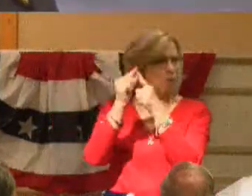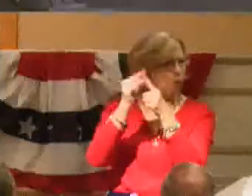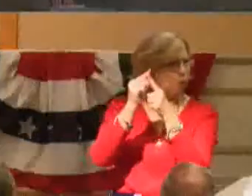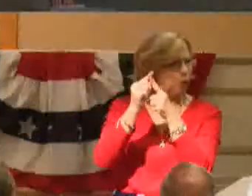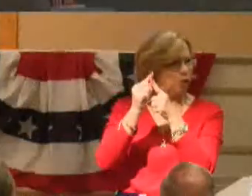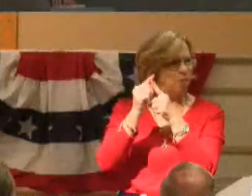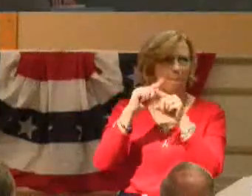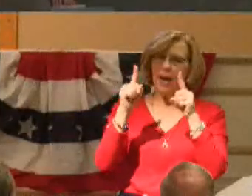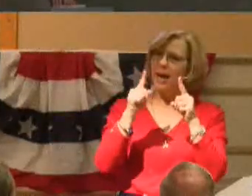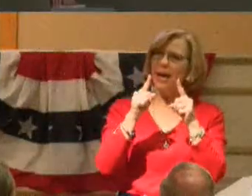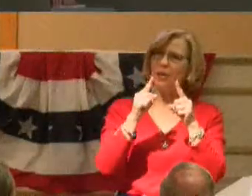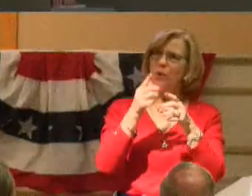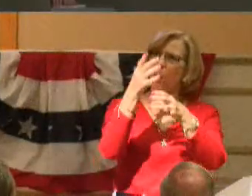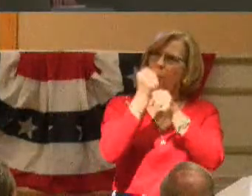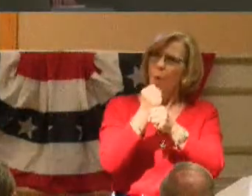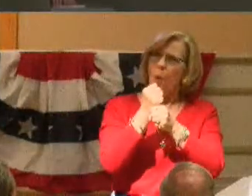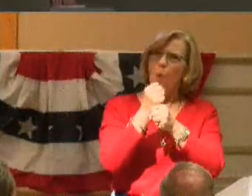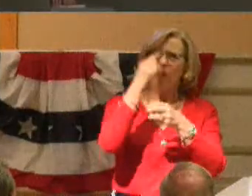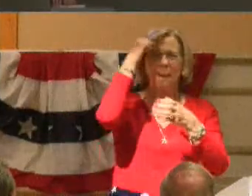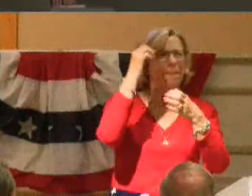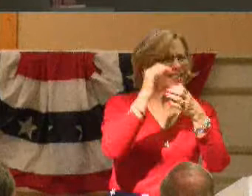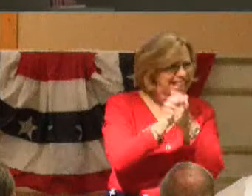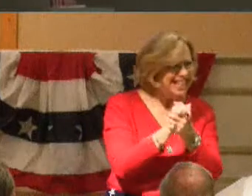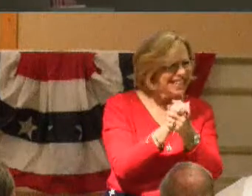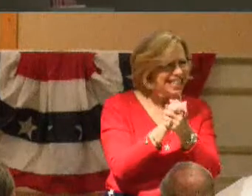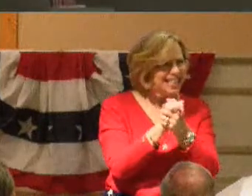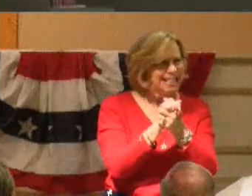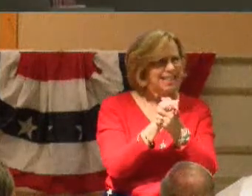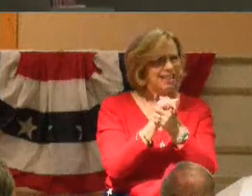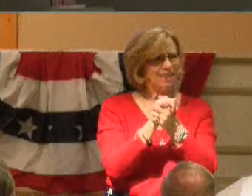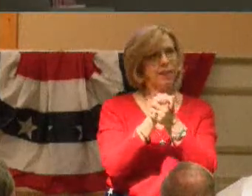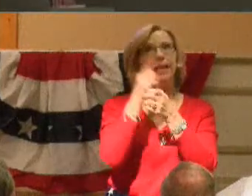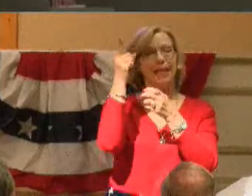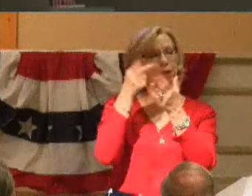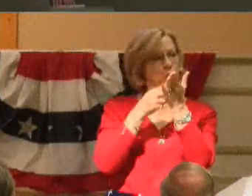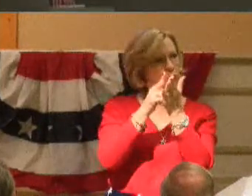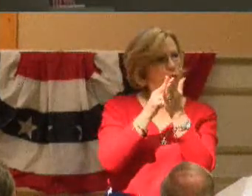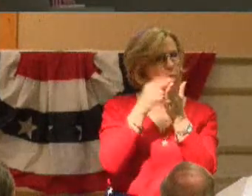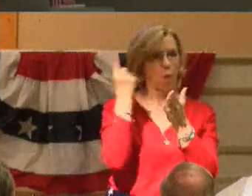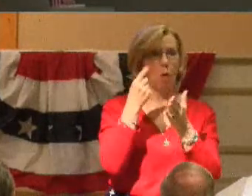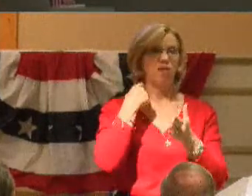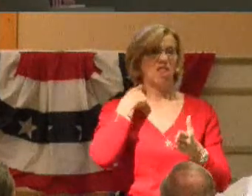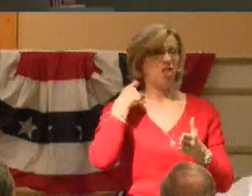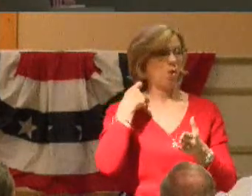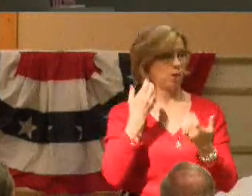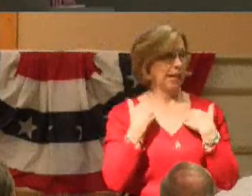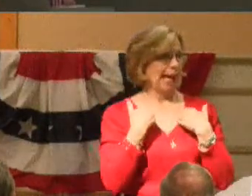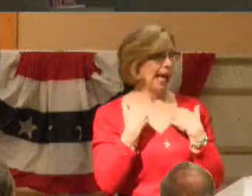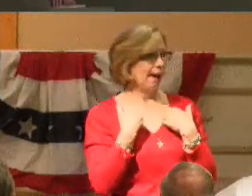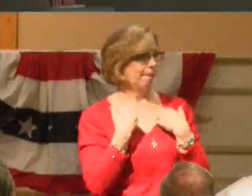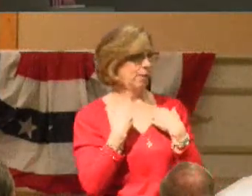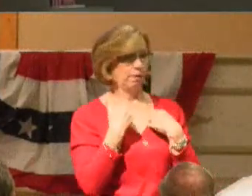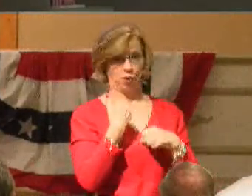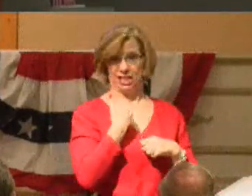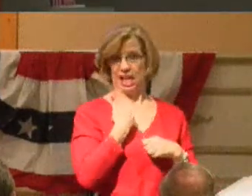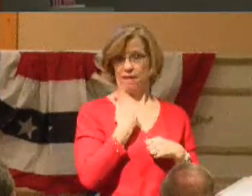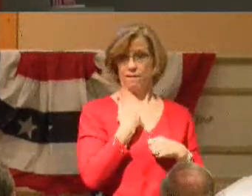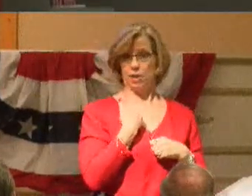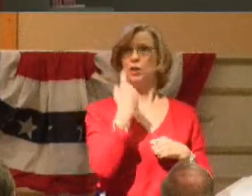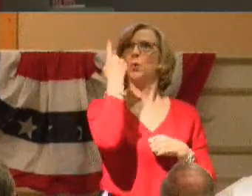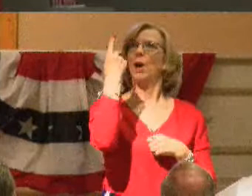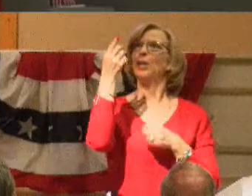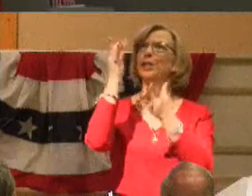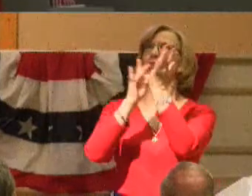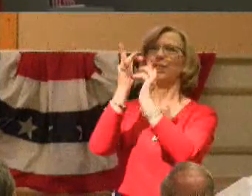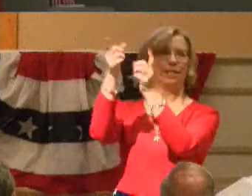hold fast unto the truth. The only yoke that we should take upon ourselves is the one that Jesus and talked